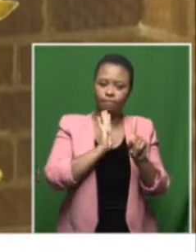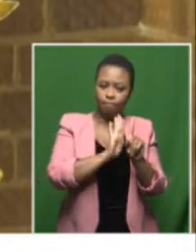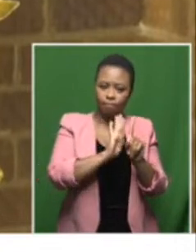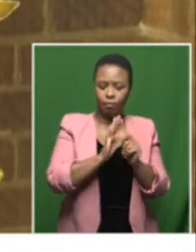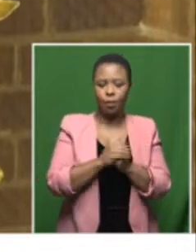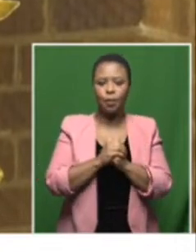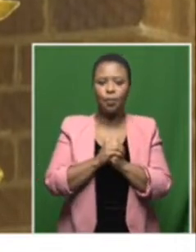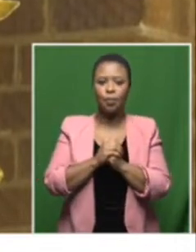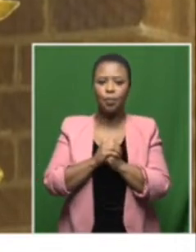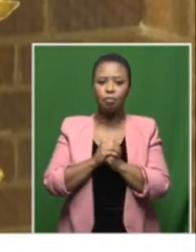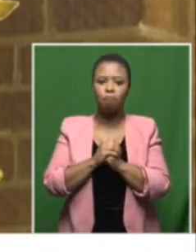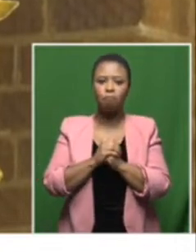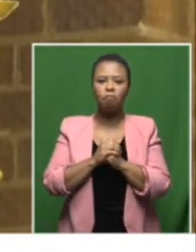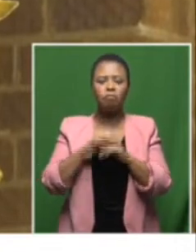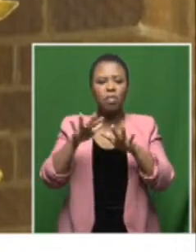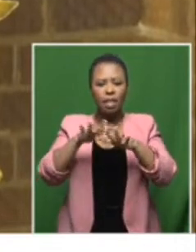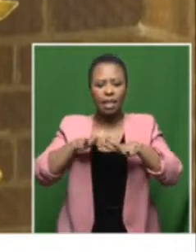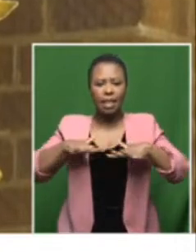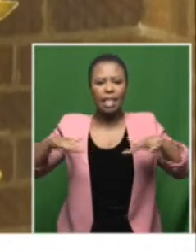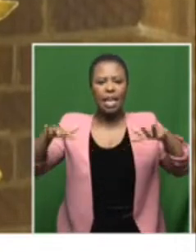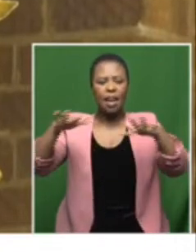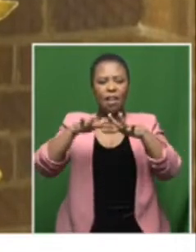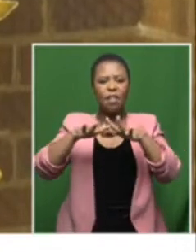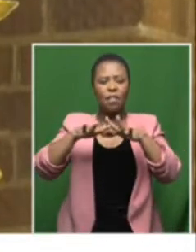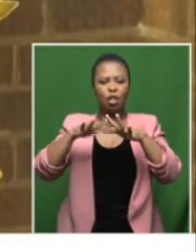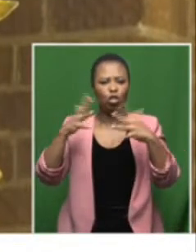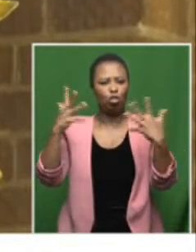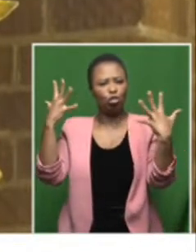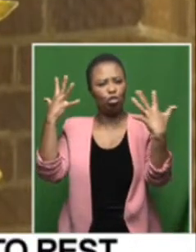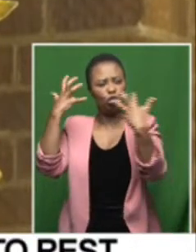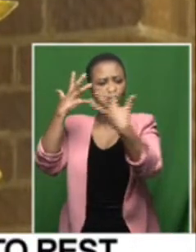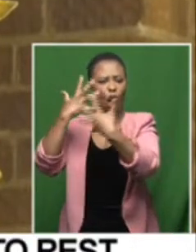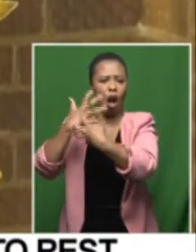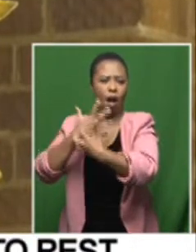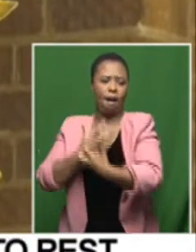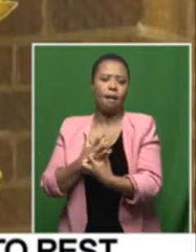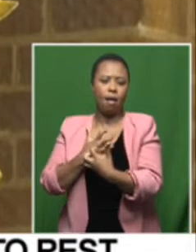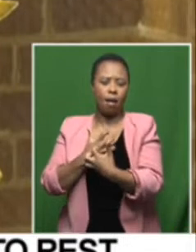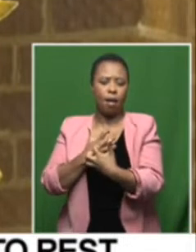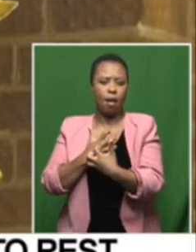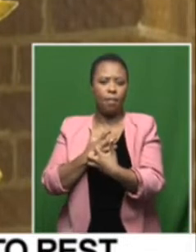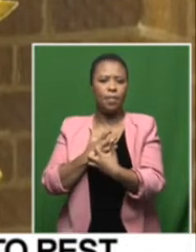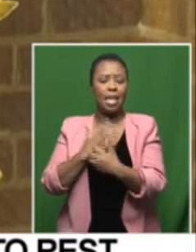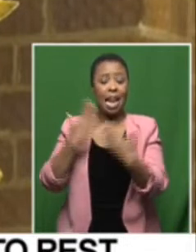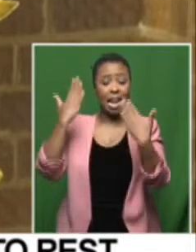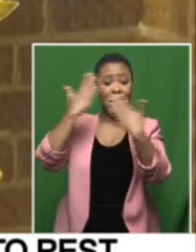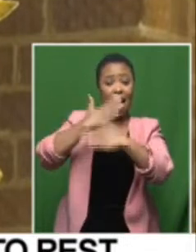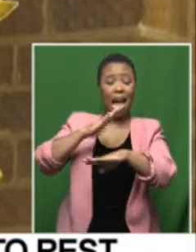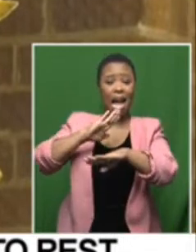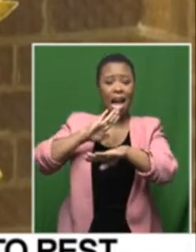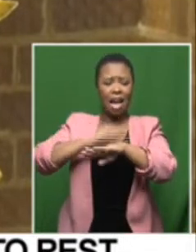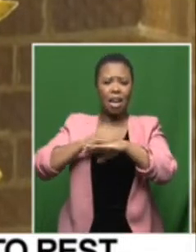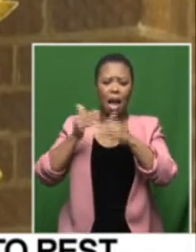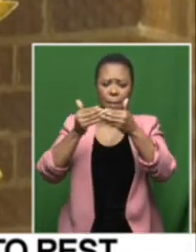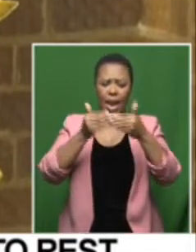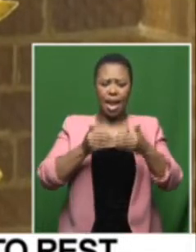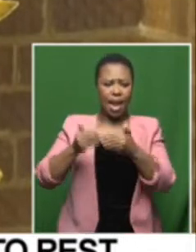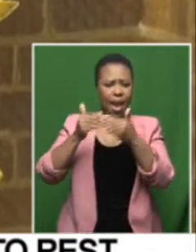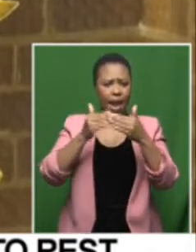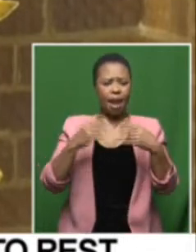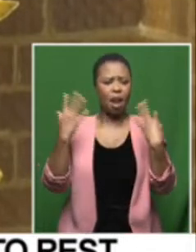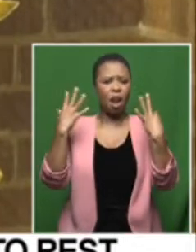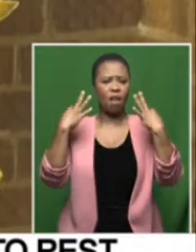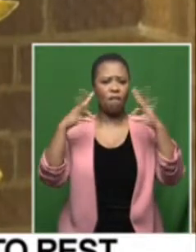Upon the dense village darkness, in carefree nighttide, when the